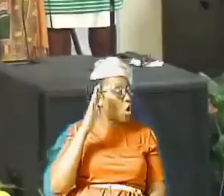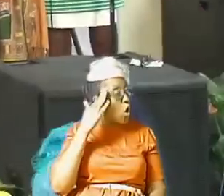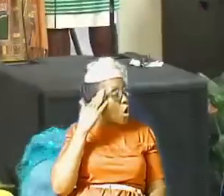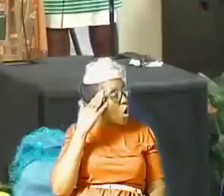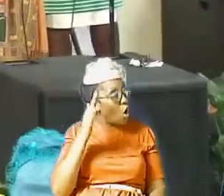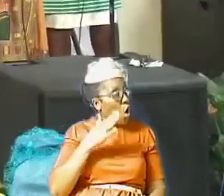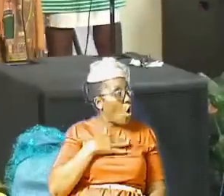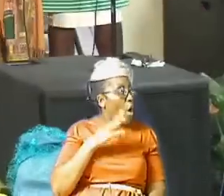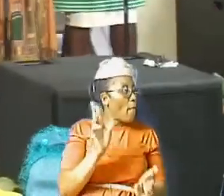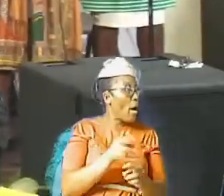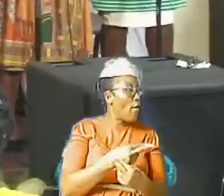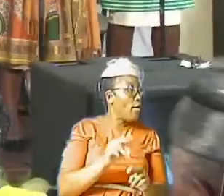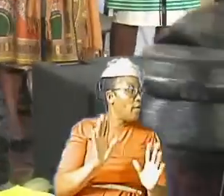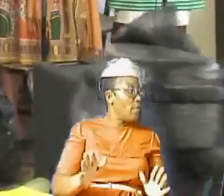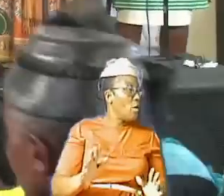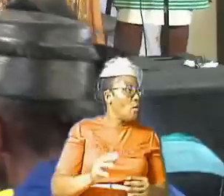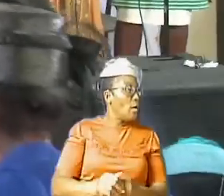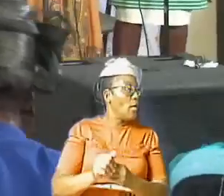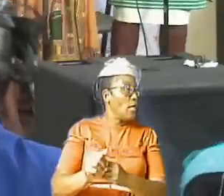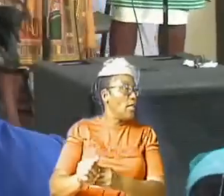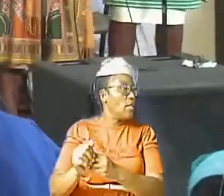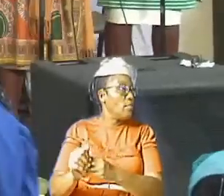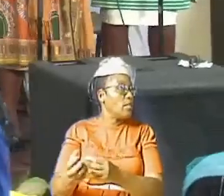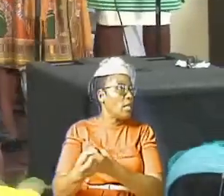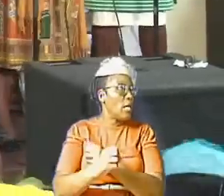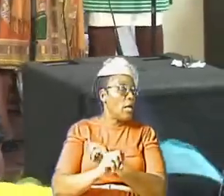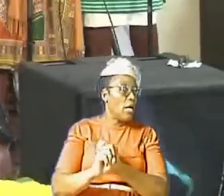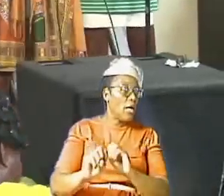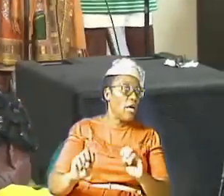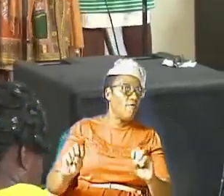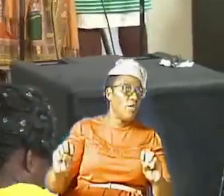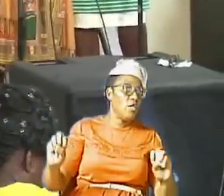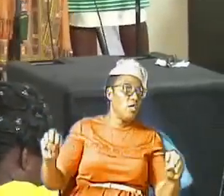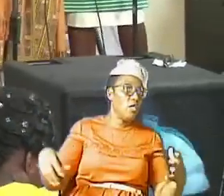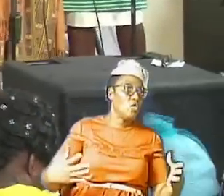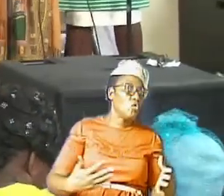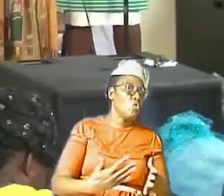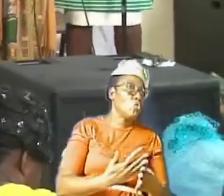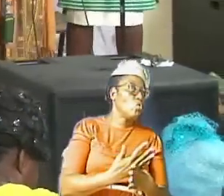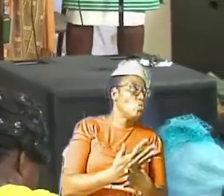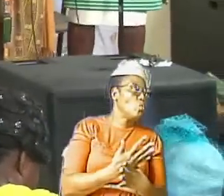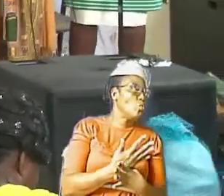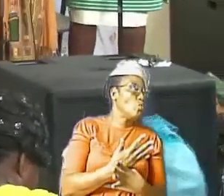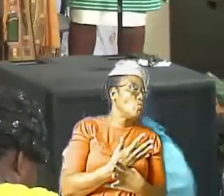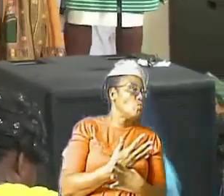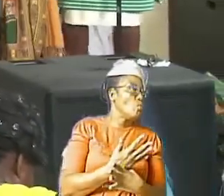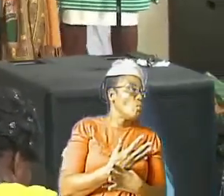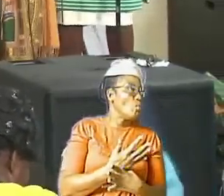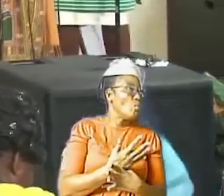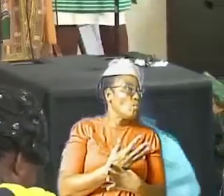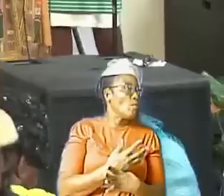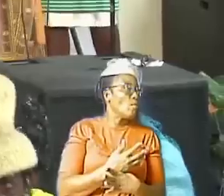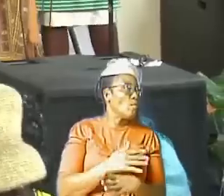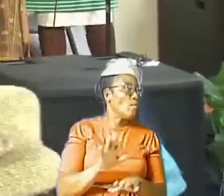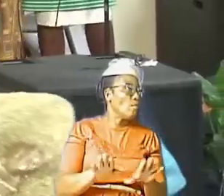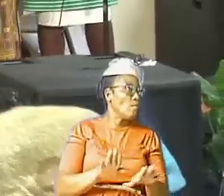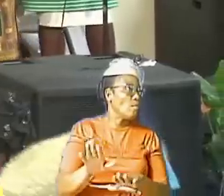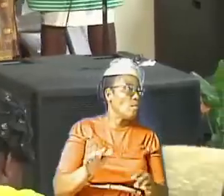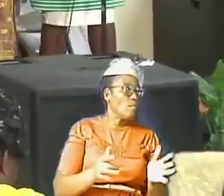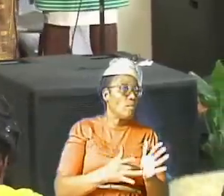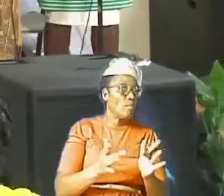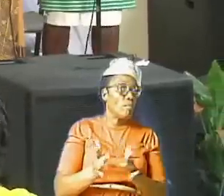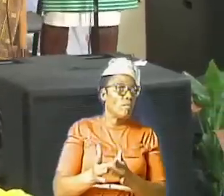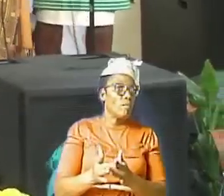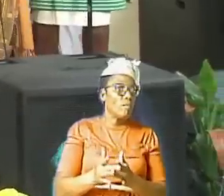do. I know my Redeemer will lead me safely through. Oh, walking